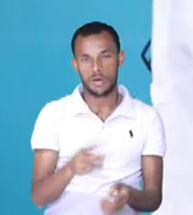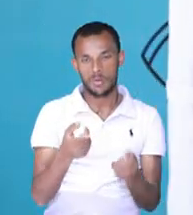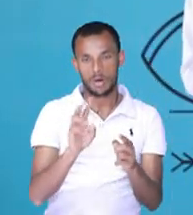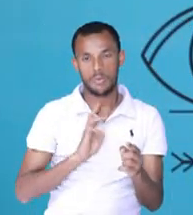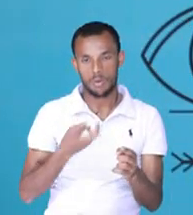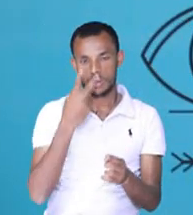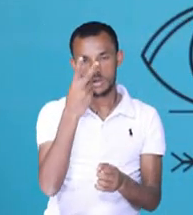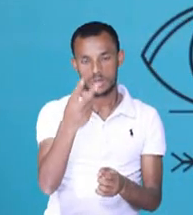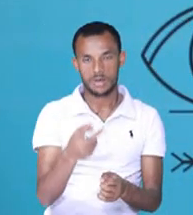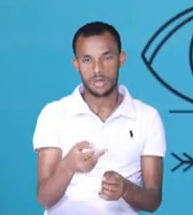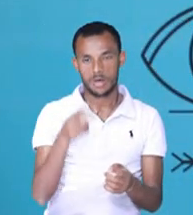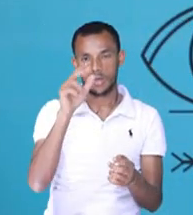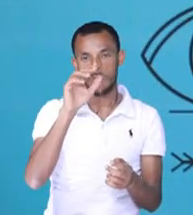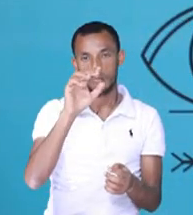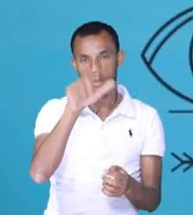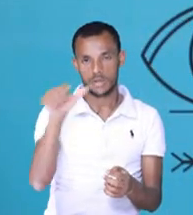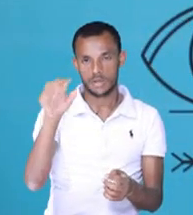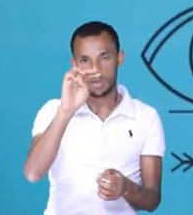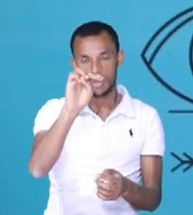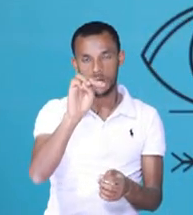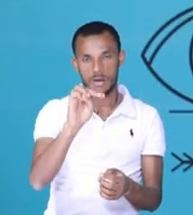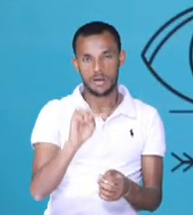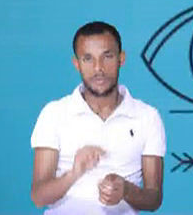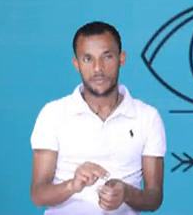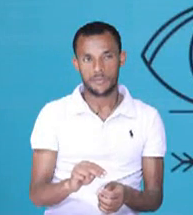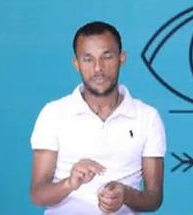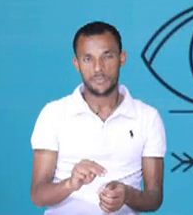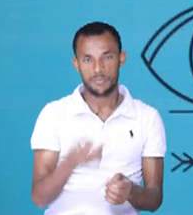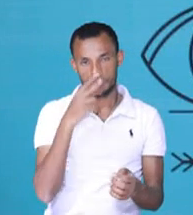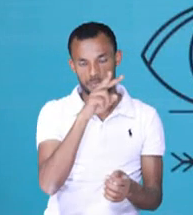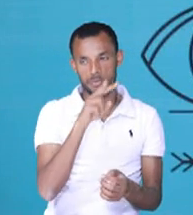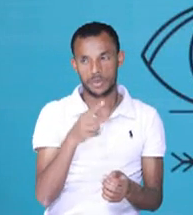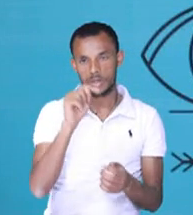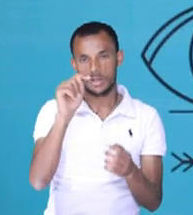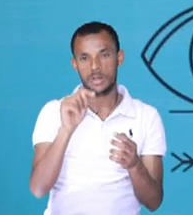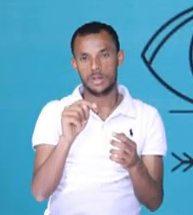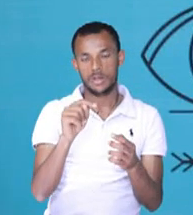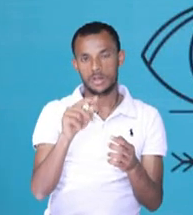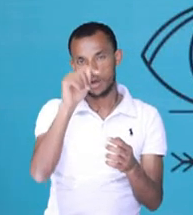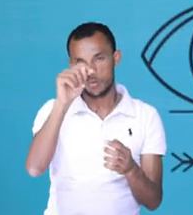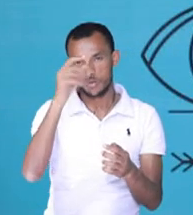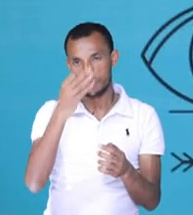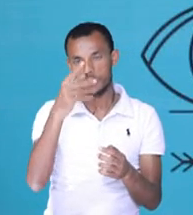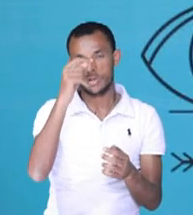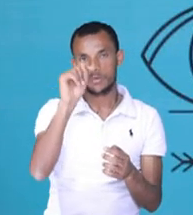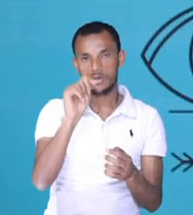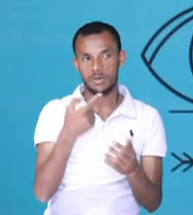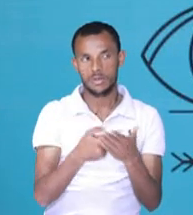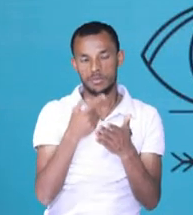are referring matrix M, it was this one. The transpose of the transpose again, it was this